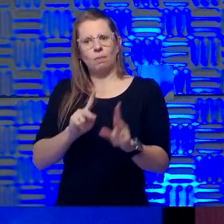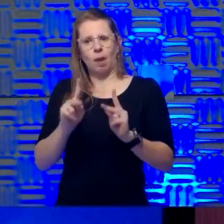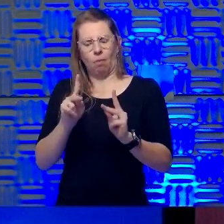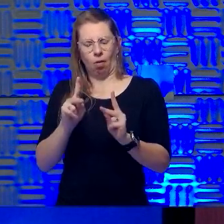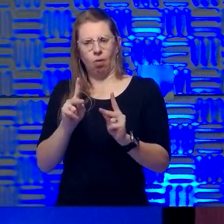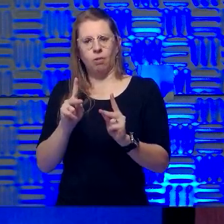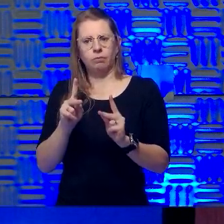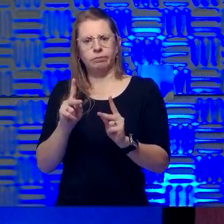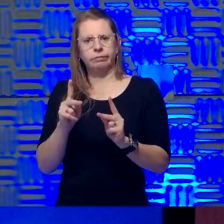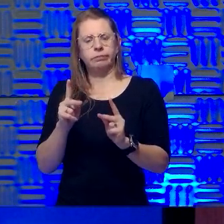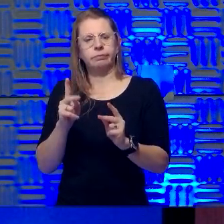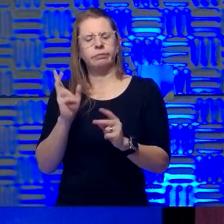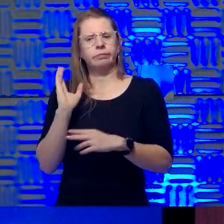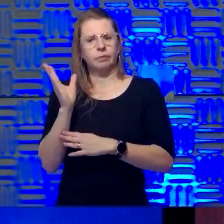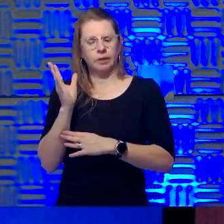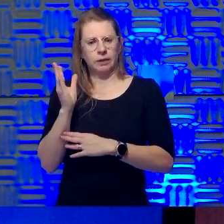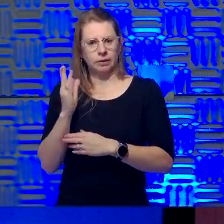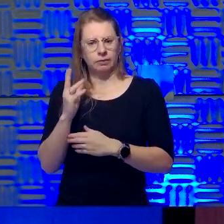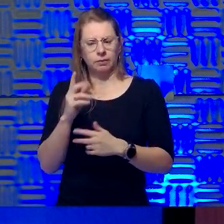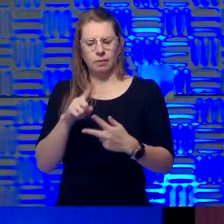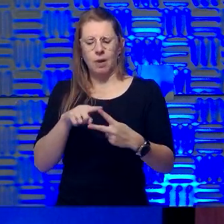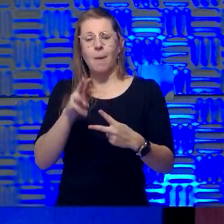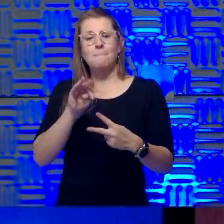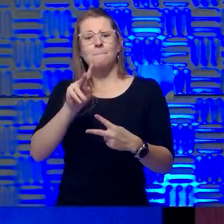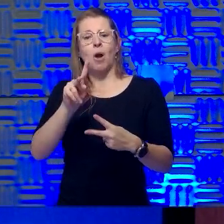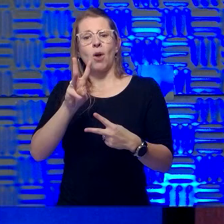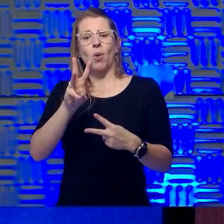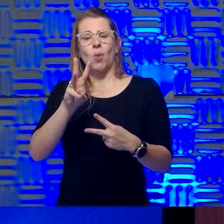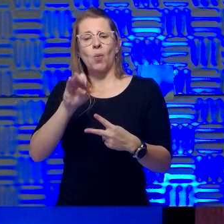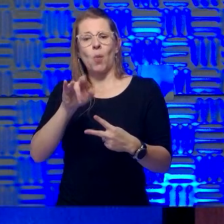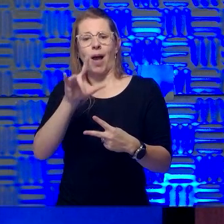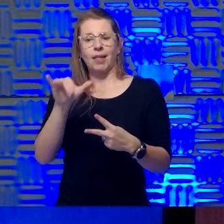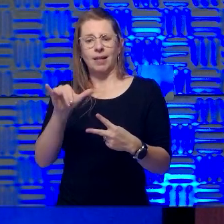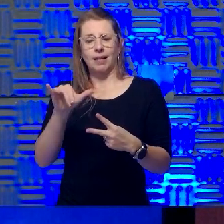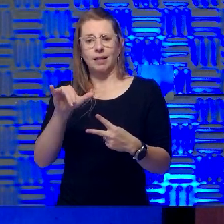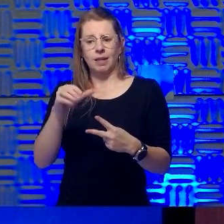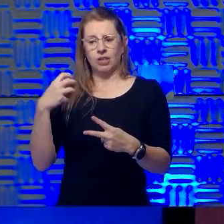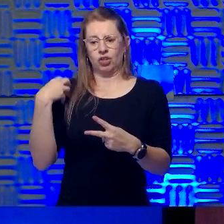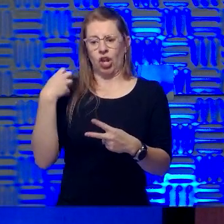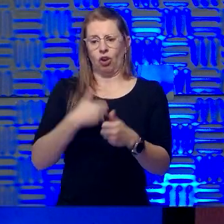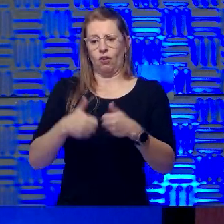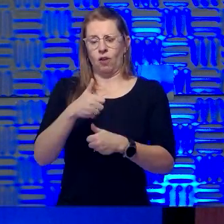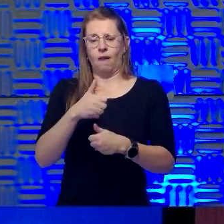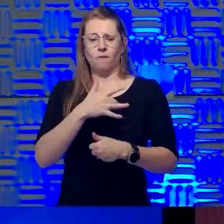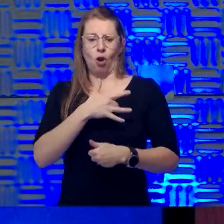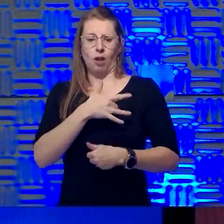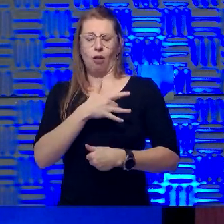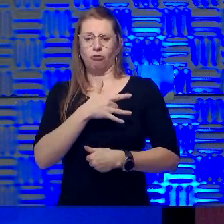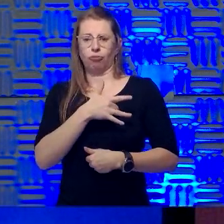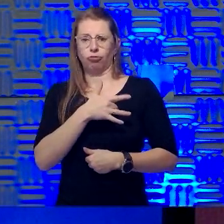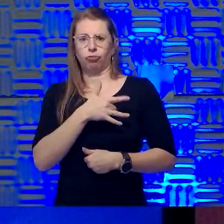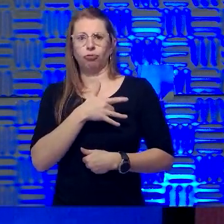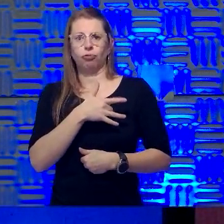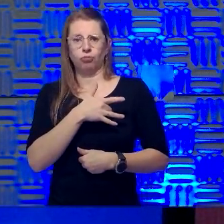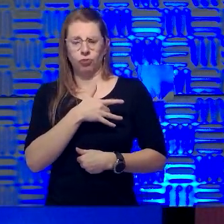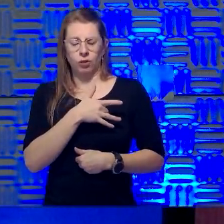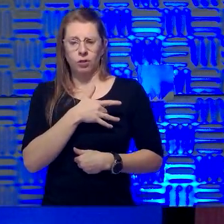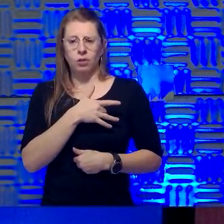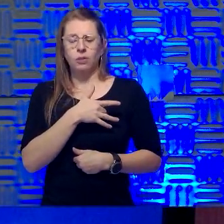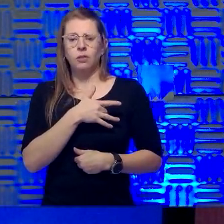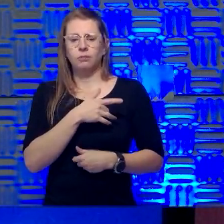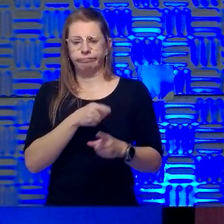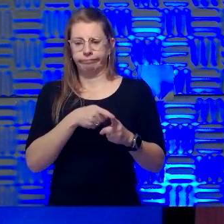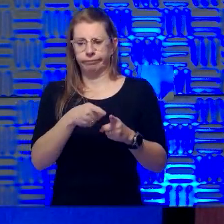us. One will be Mark Wiley, who's the chair of cardiology, who will be here and talking a little